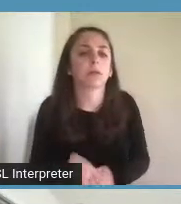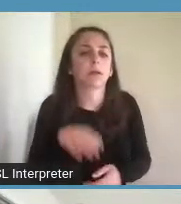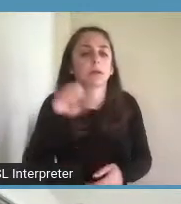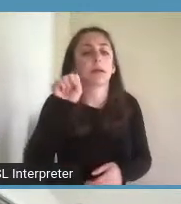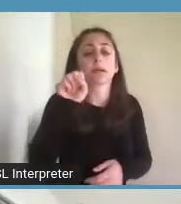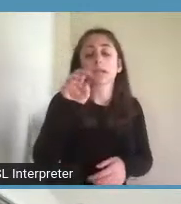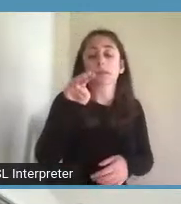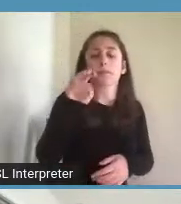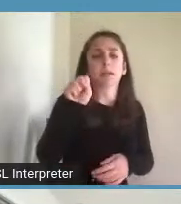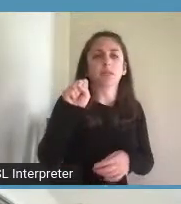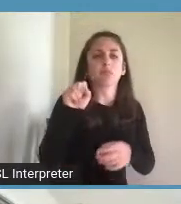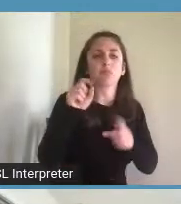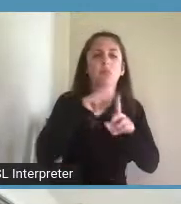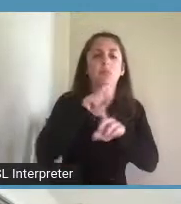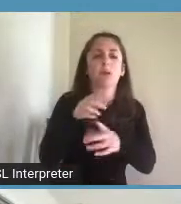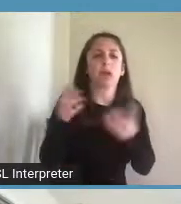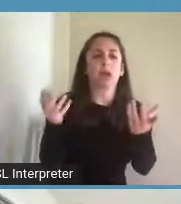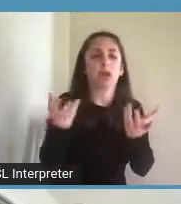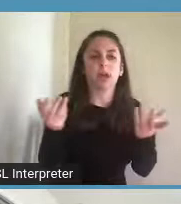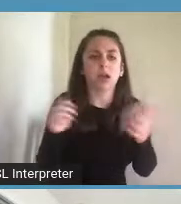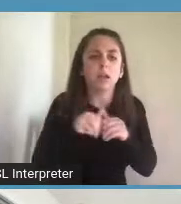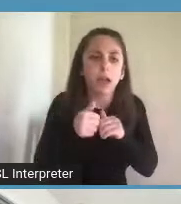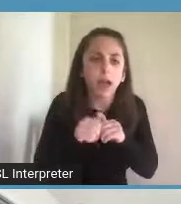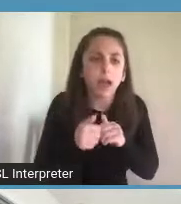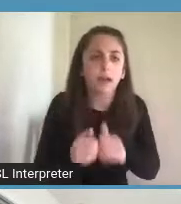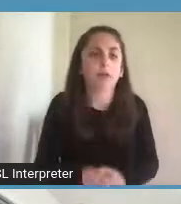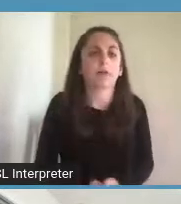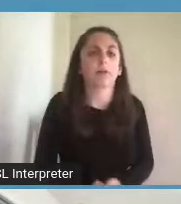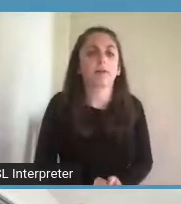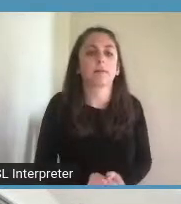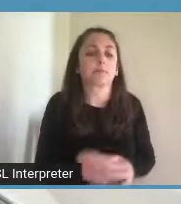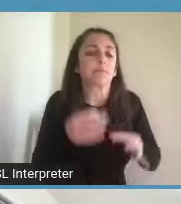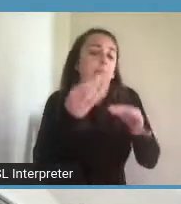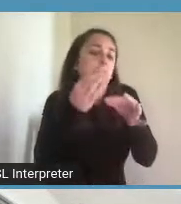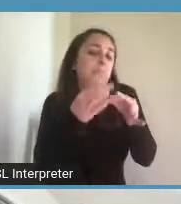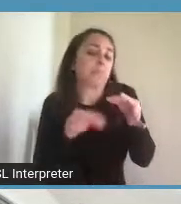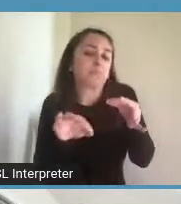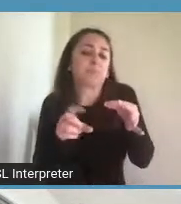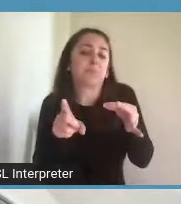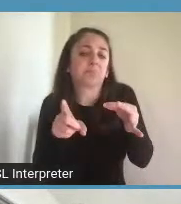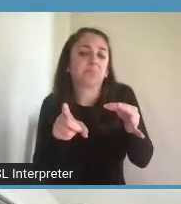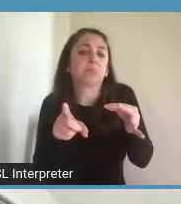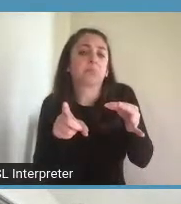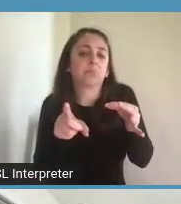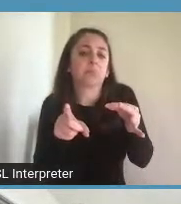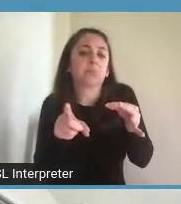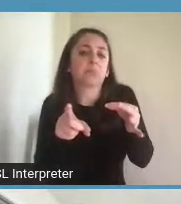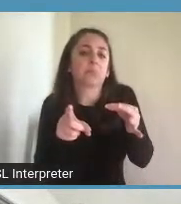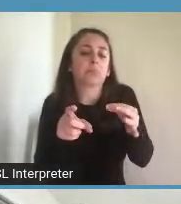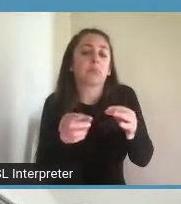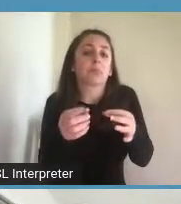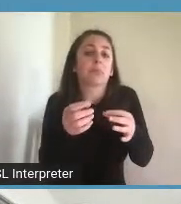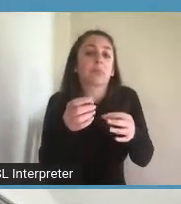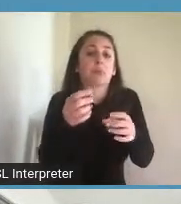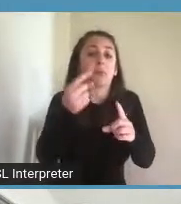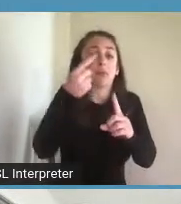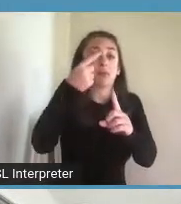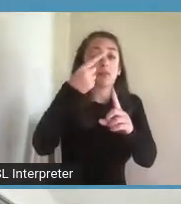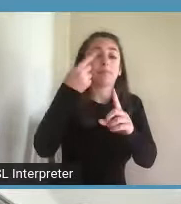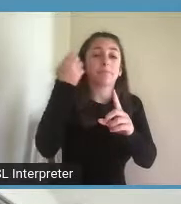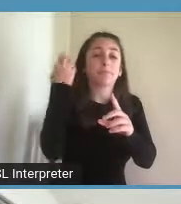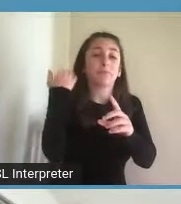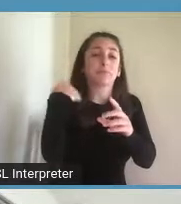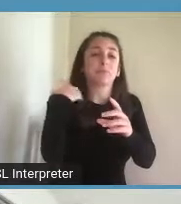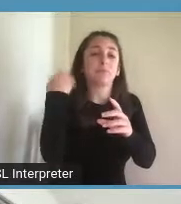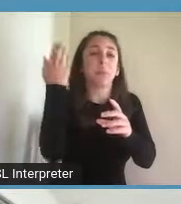replying? You could do something as simple as a word cloud here. This shows last month at the top is when we announced that we